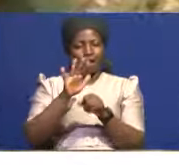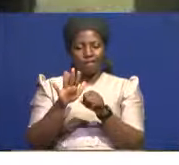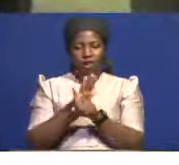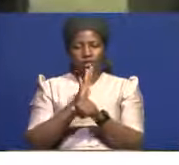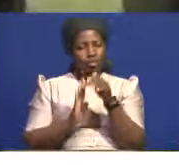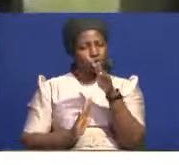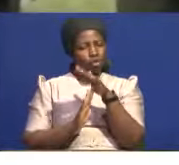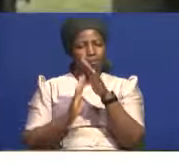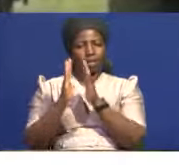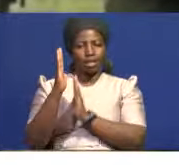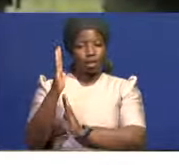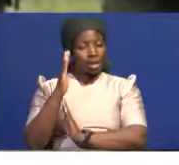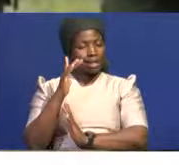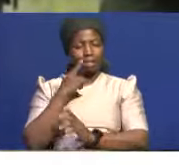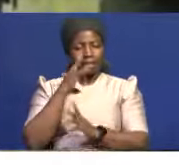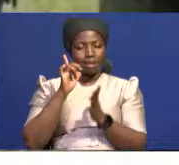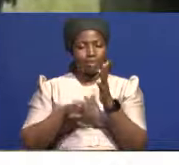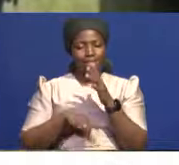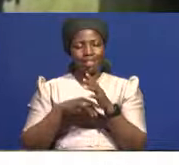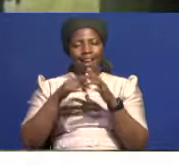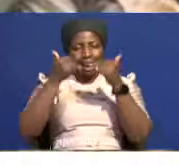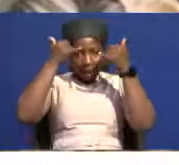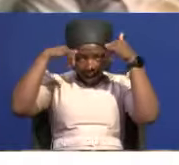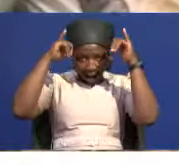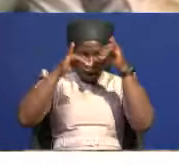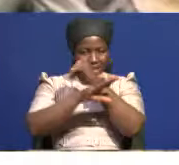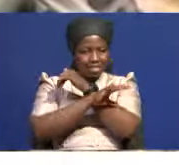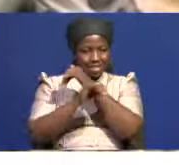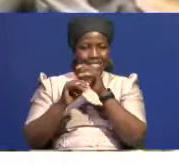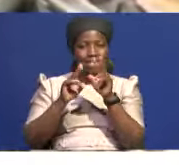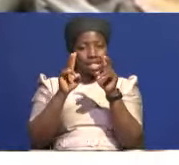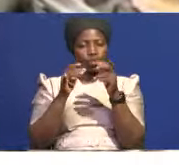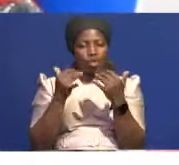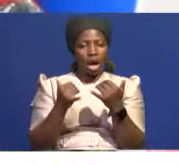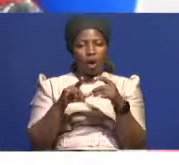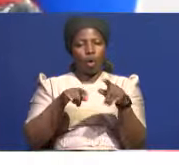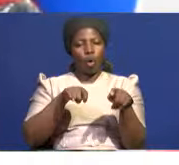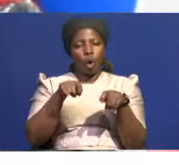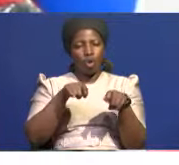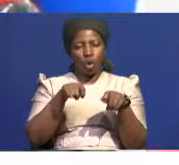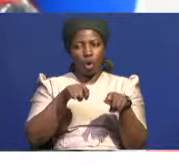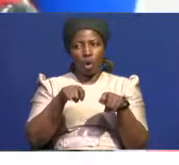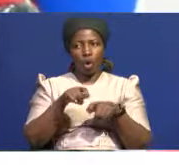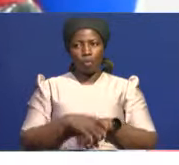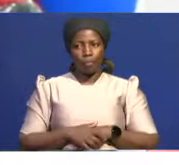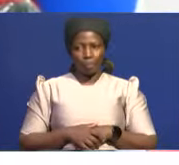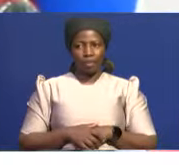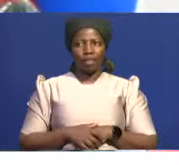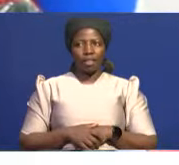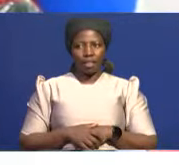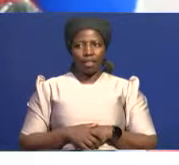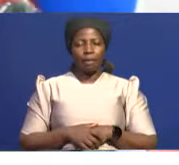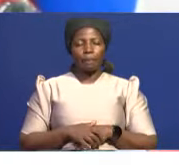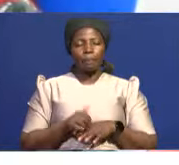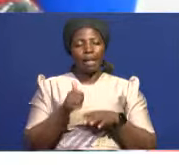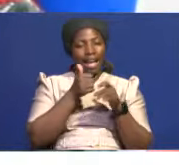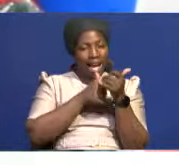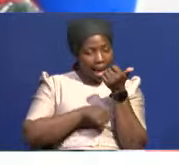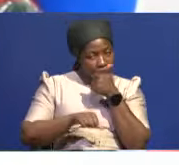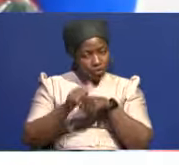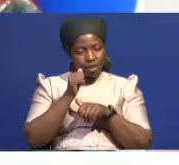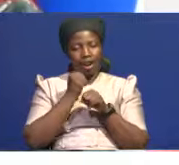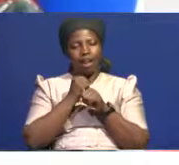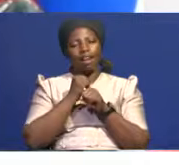security, noting that issues of cattle wrestling have been contained. Hatua madhubuti